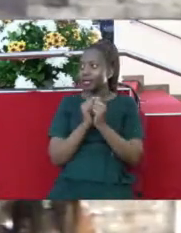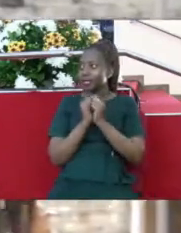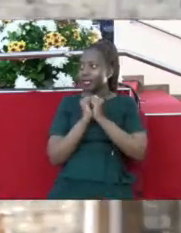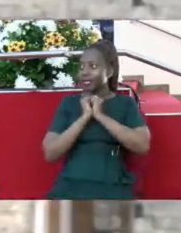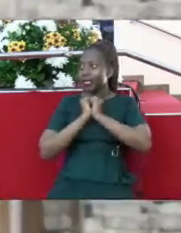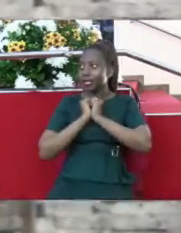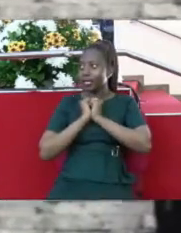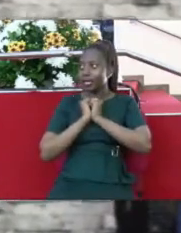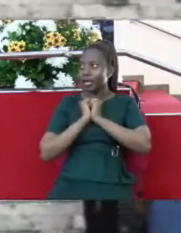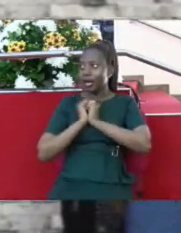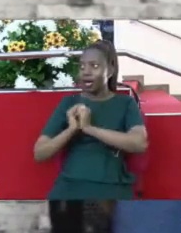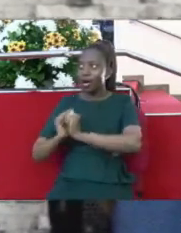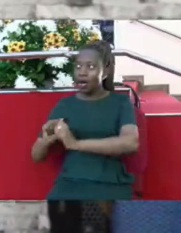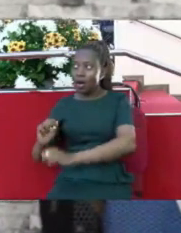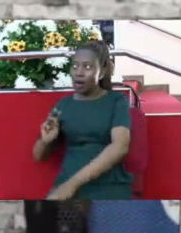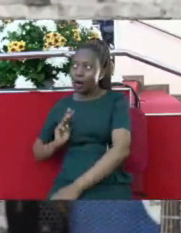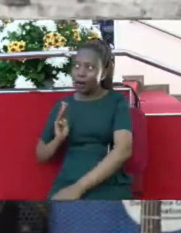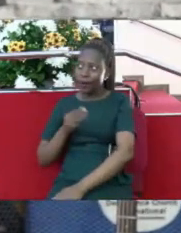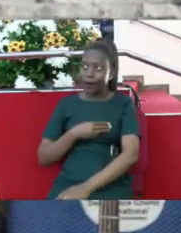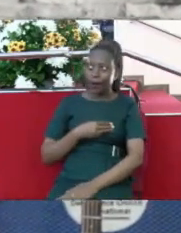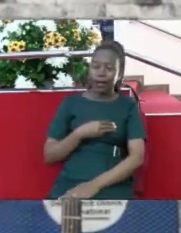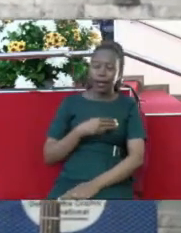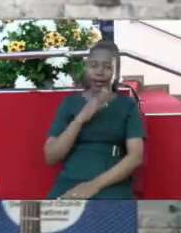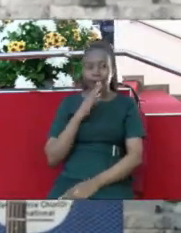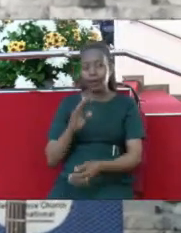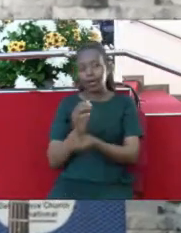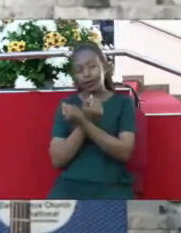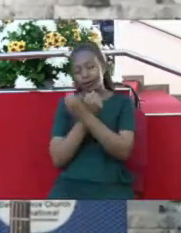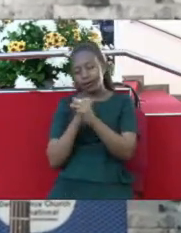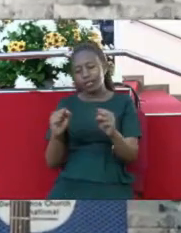We become saints. Tunakuwa watu waumini. Not because of anything that we